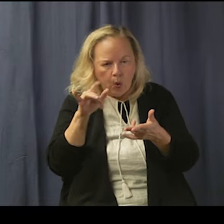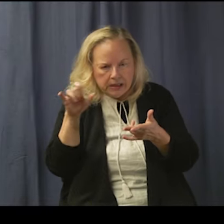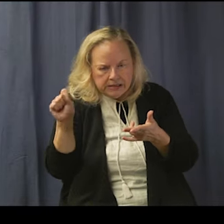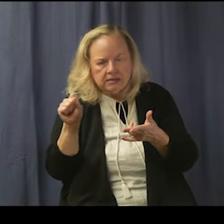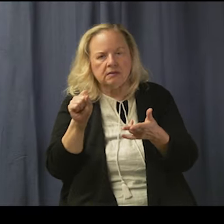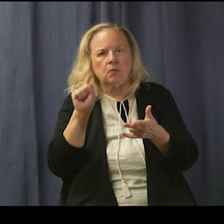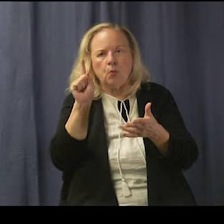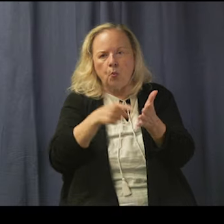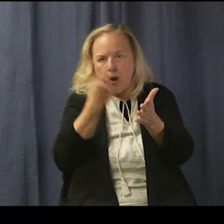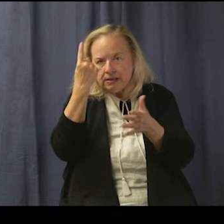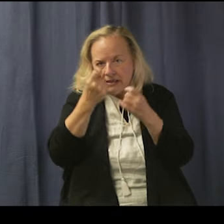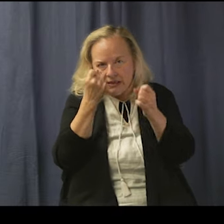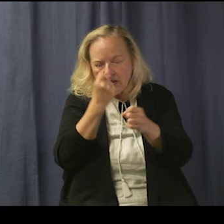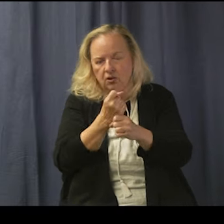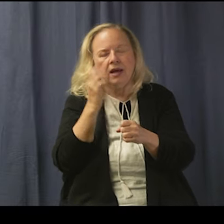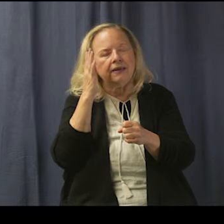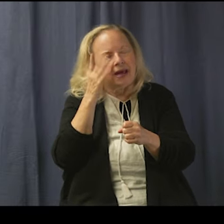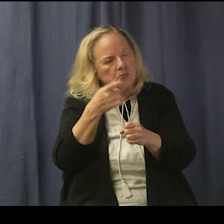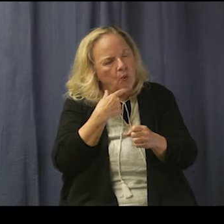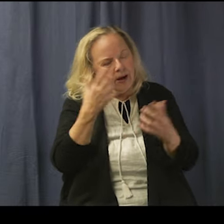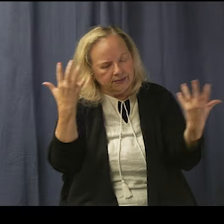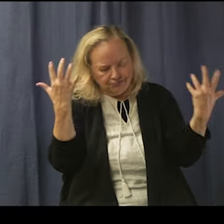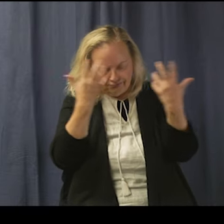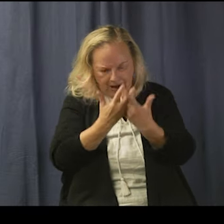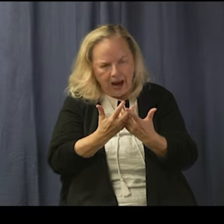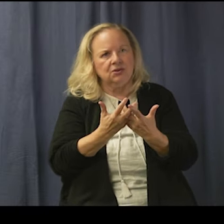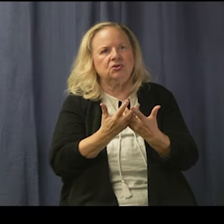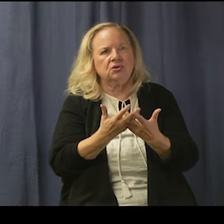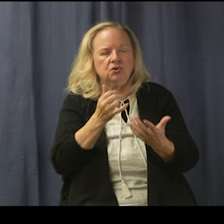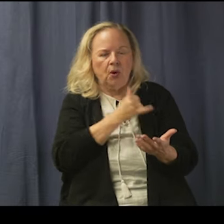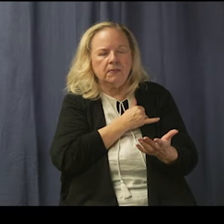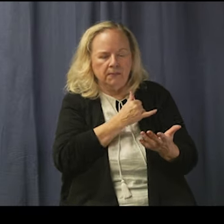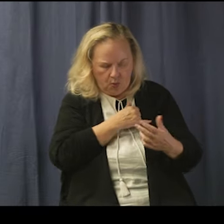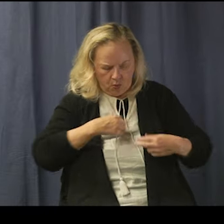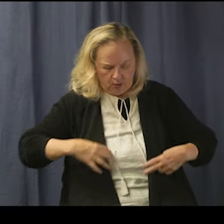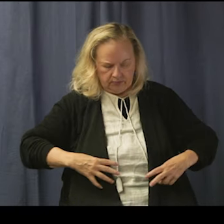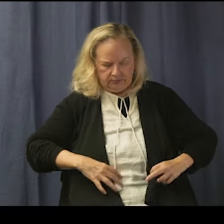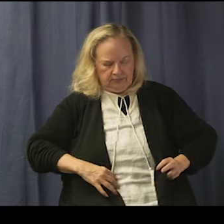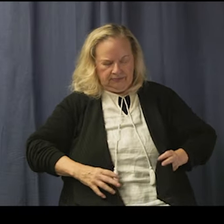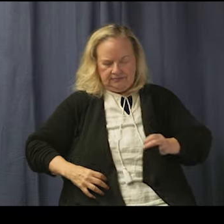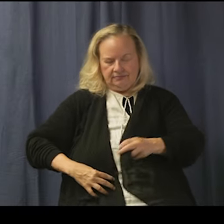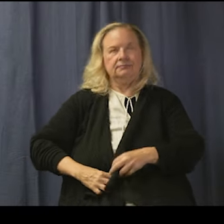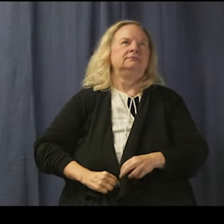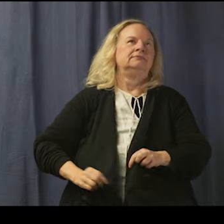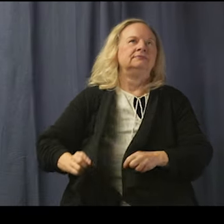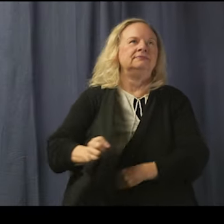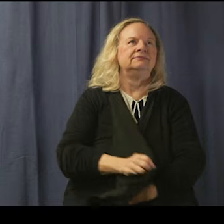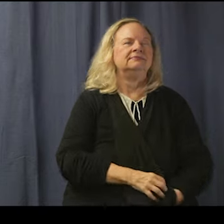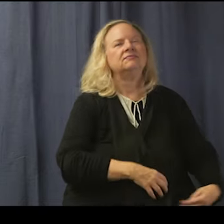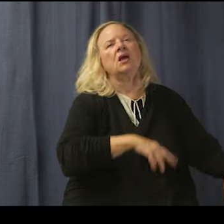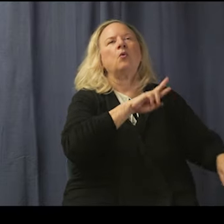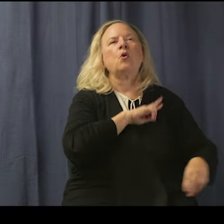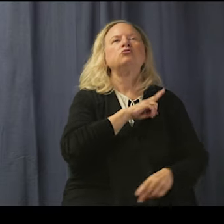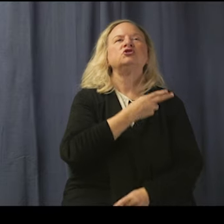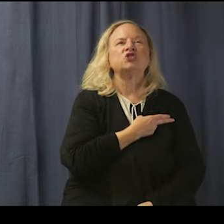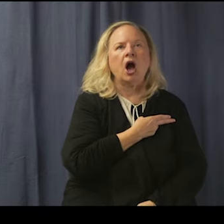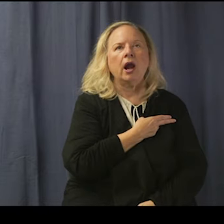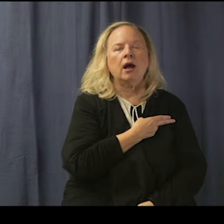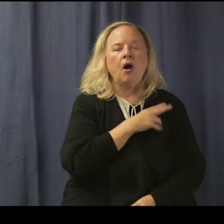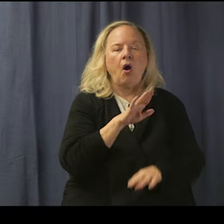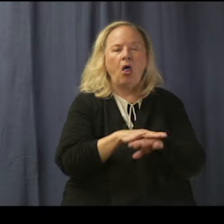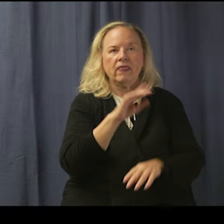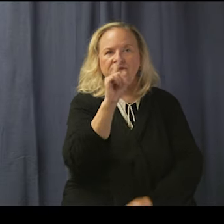happen some year on Yom Kippur. Now, what is the purpose of Yom Kippur? Rosh Hashanah,